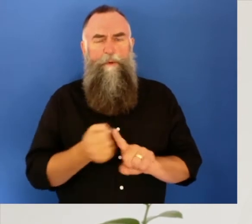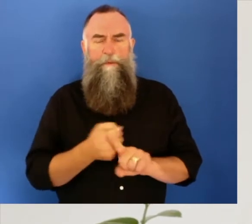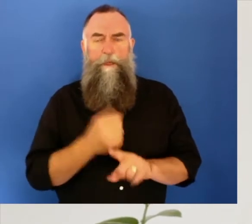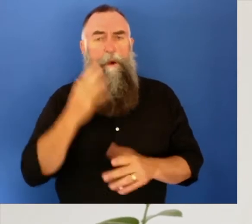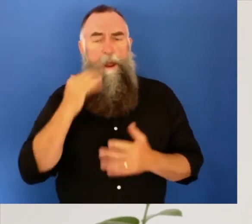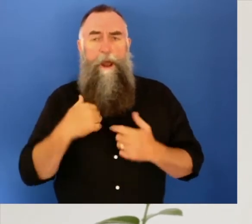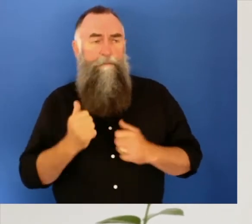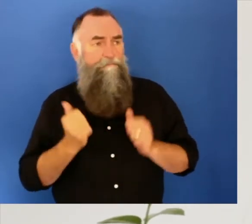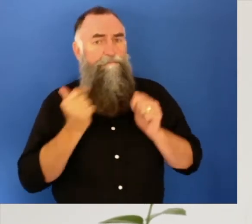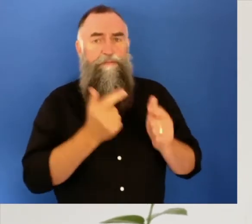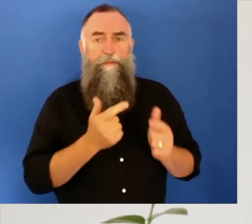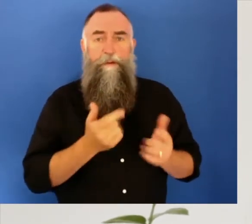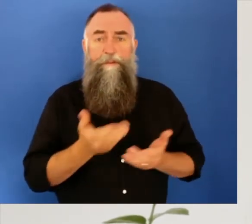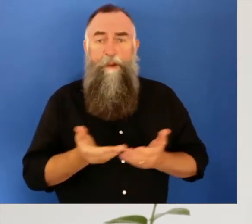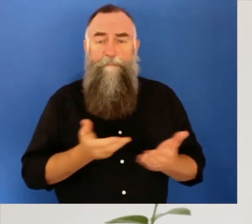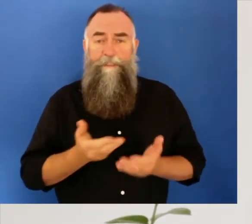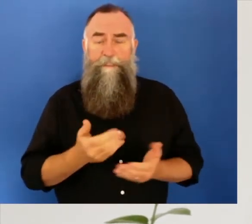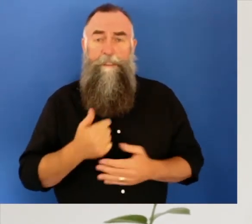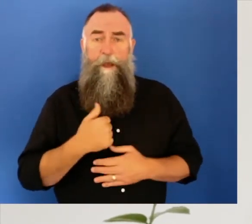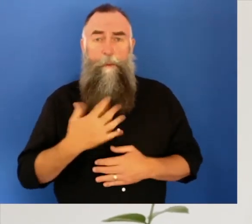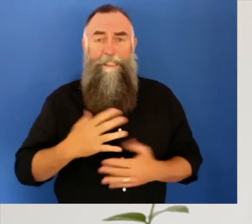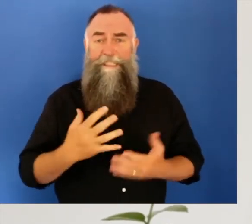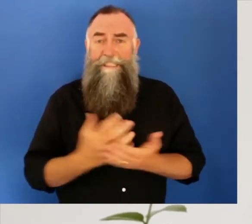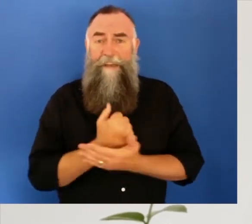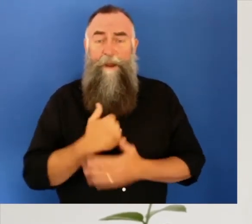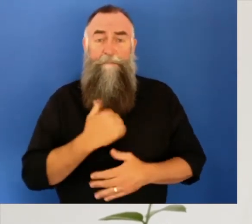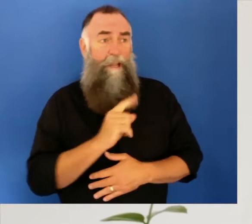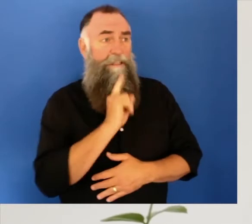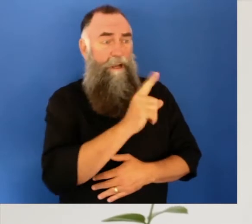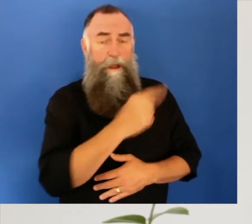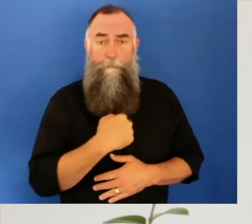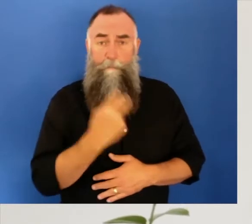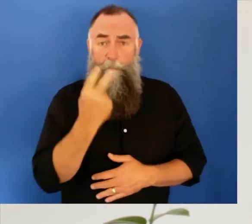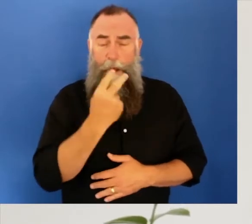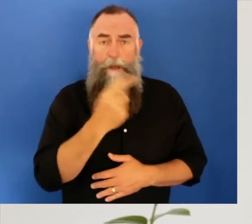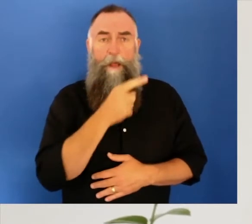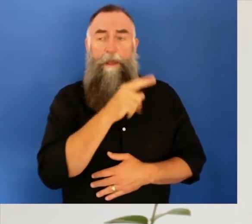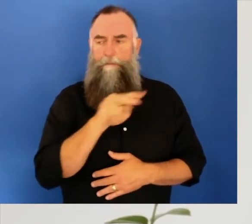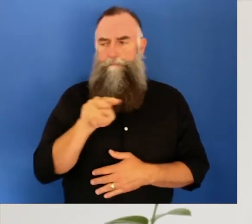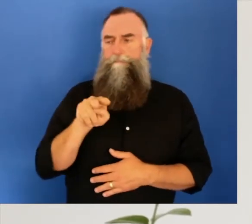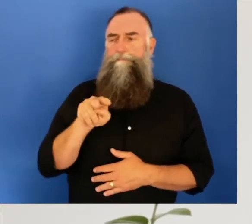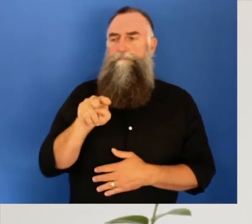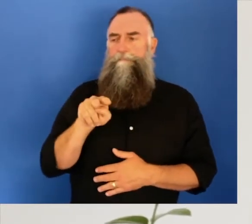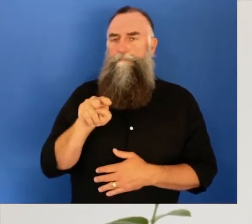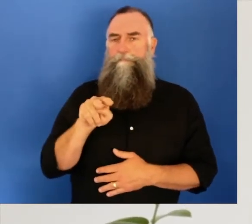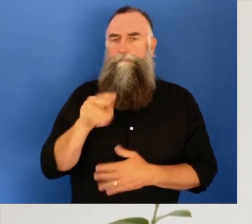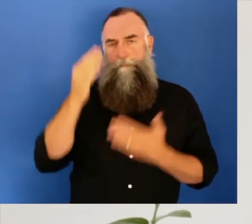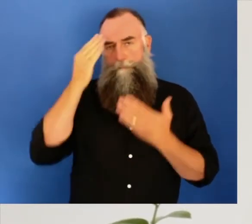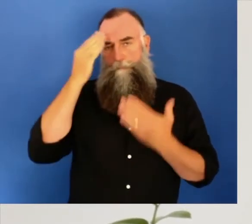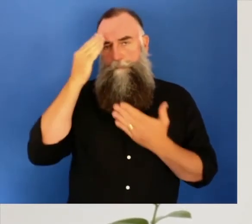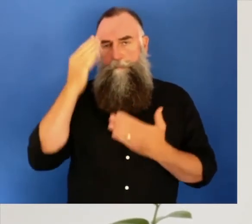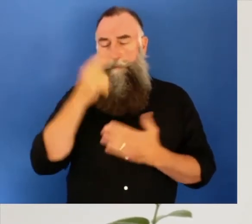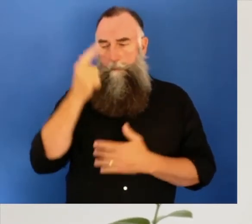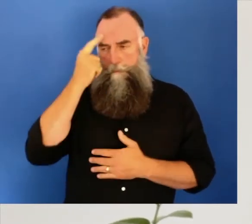I accessed services seeking safety, I had to disclose my blindness, and I was often met with